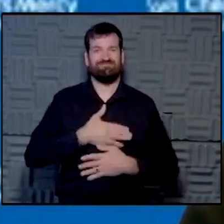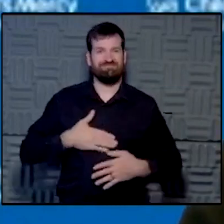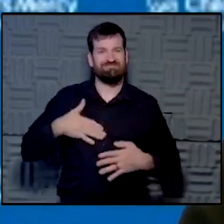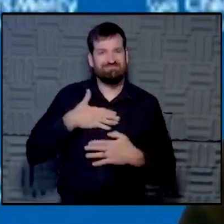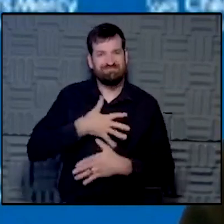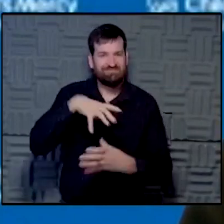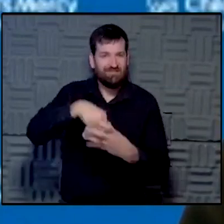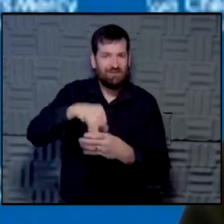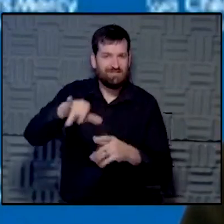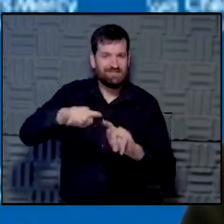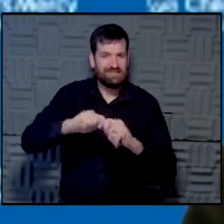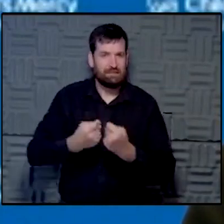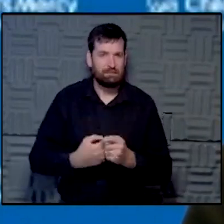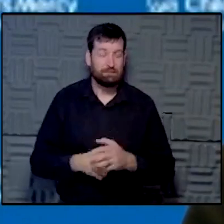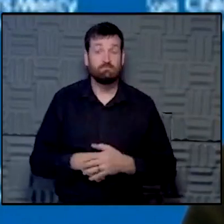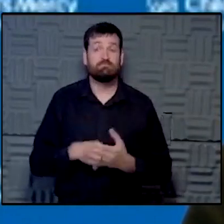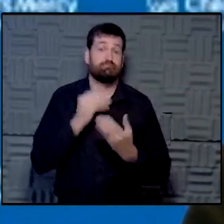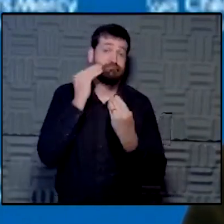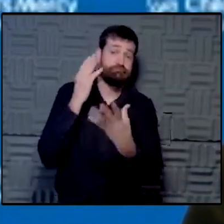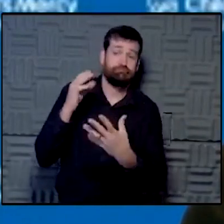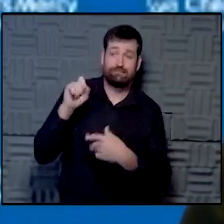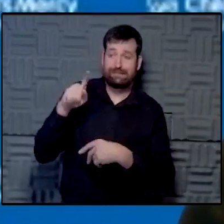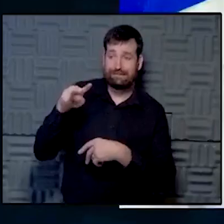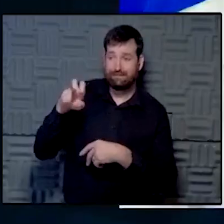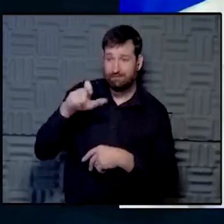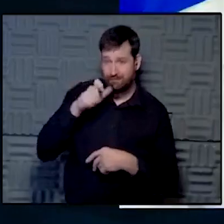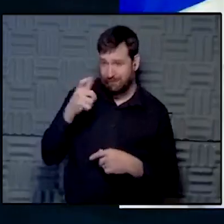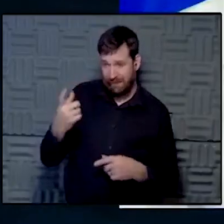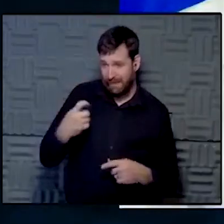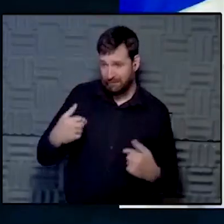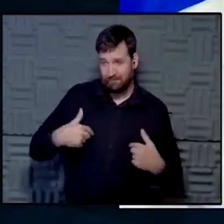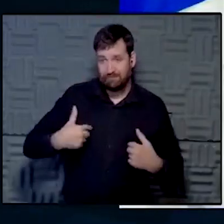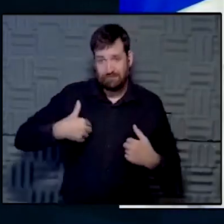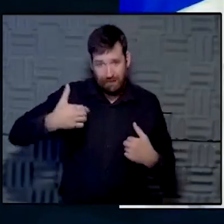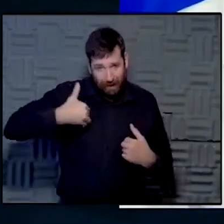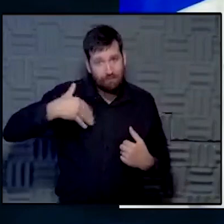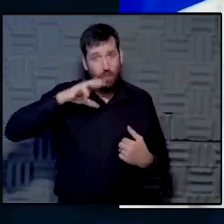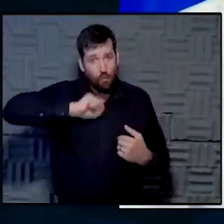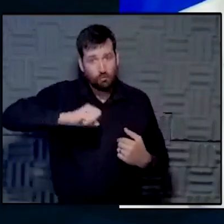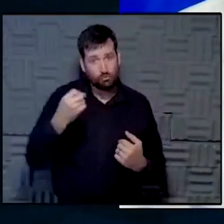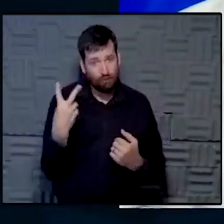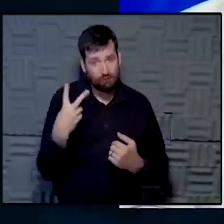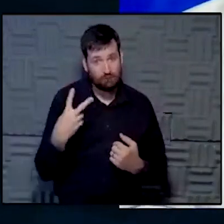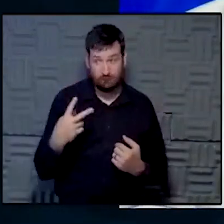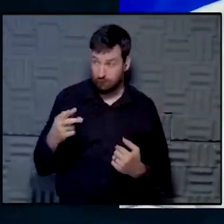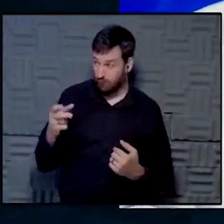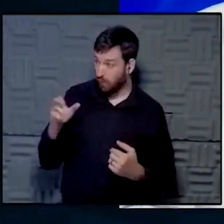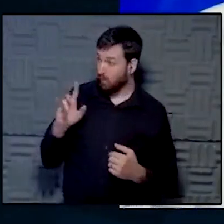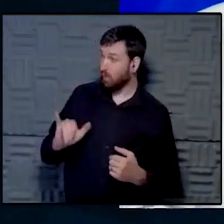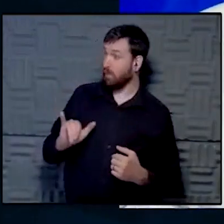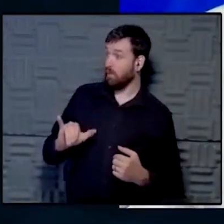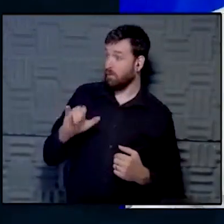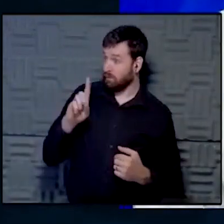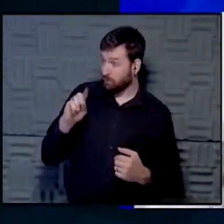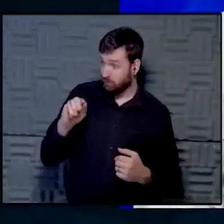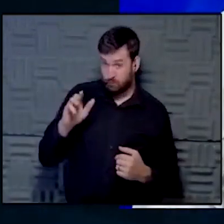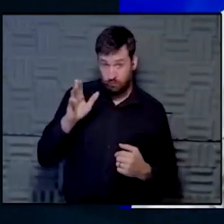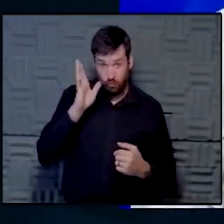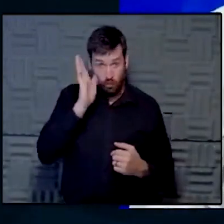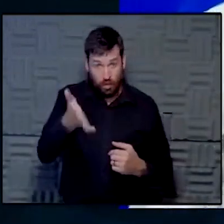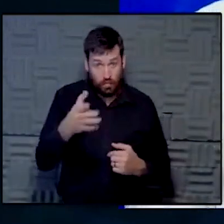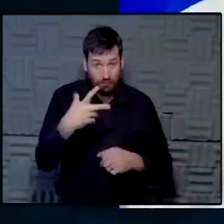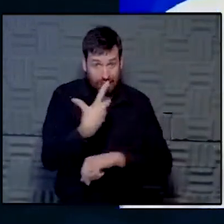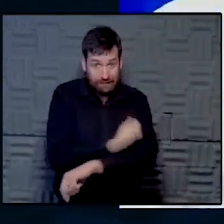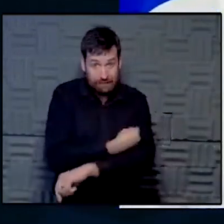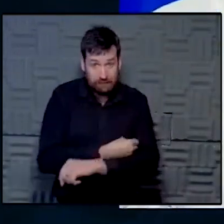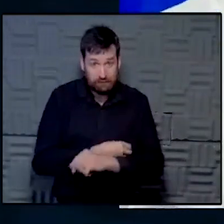that team. And by the way, Steve, you didn't ask me. I have a 12-year-old. You do? Are they getting vaccinated or have they been